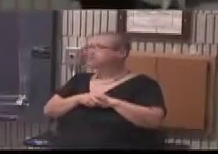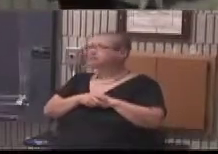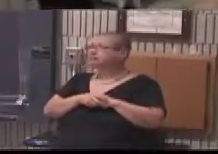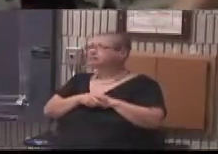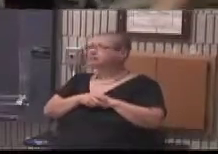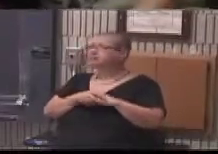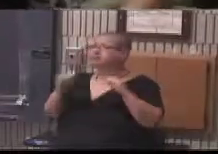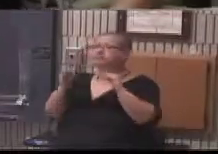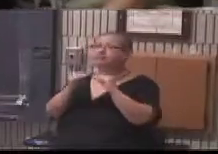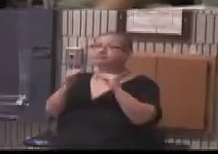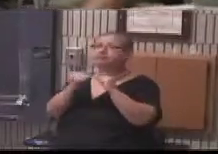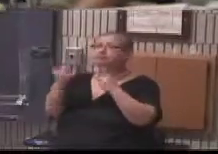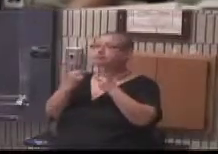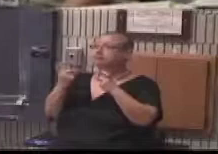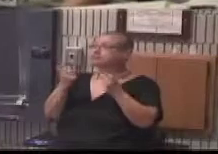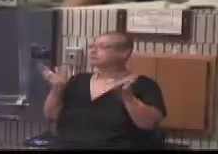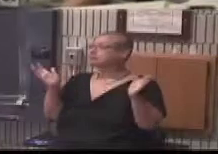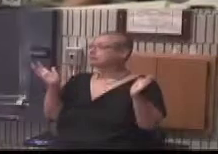Any other questions?